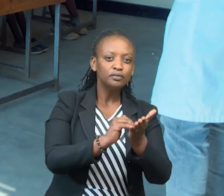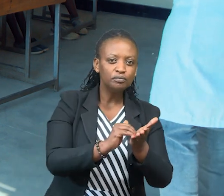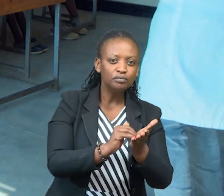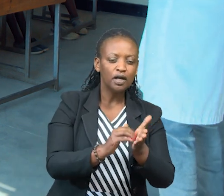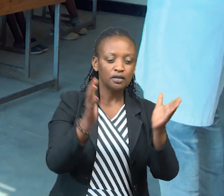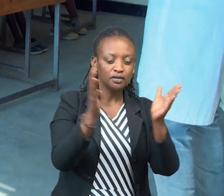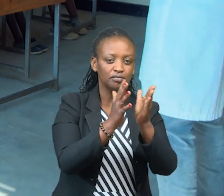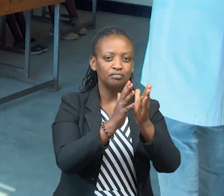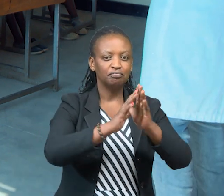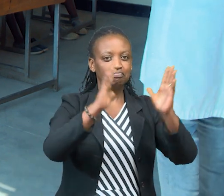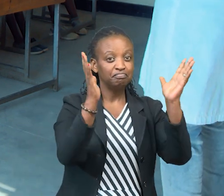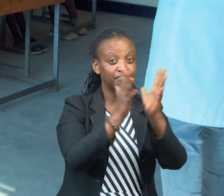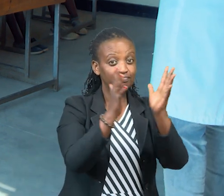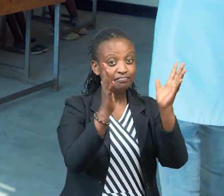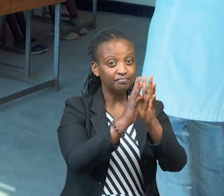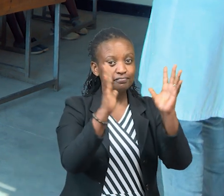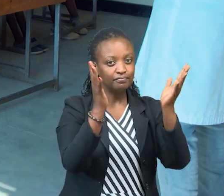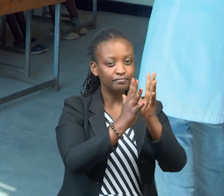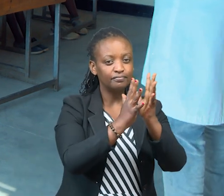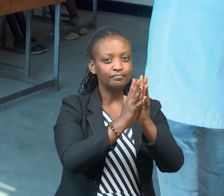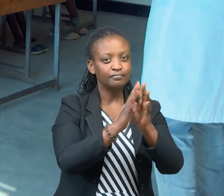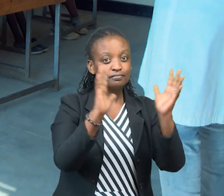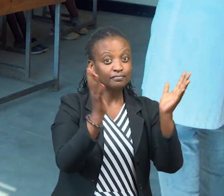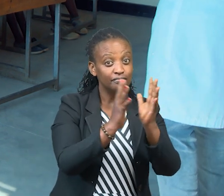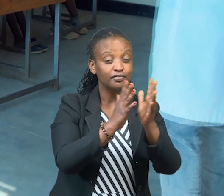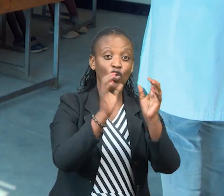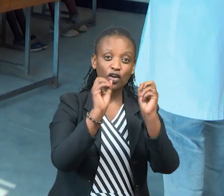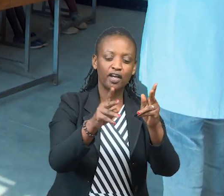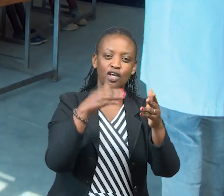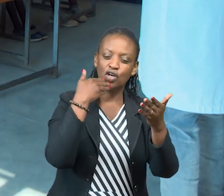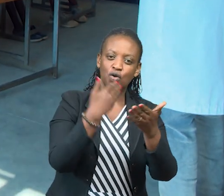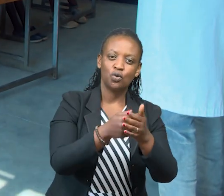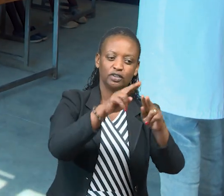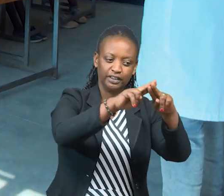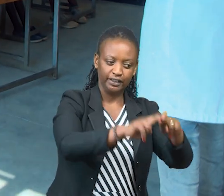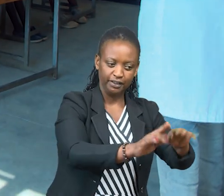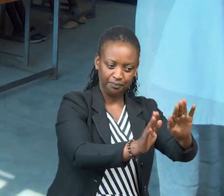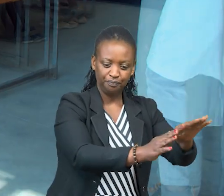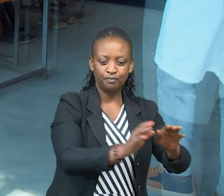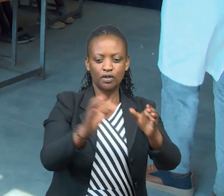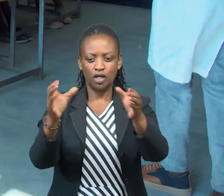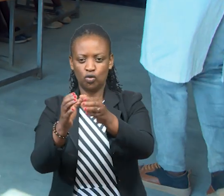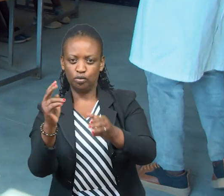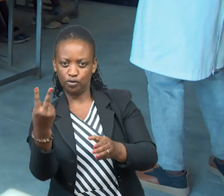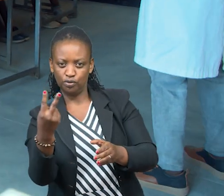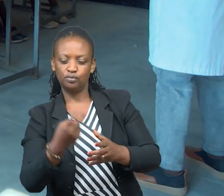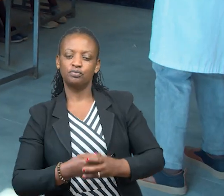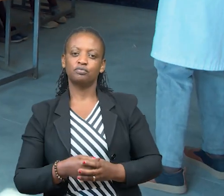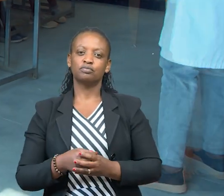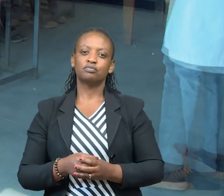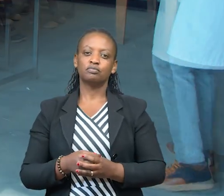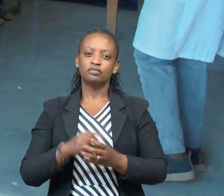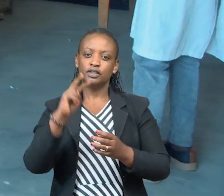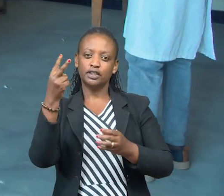repeat, clap, clap, clap, clap, clap, clap. Okay, wonderful. Sit down. Second group, stand